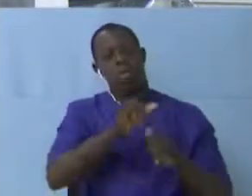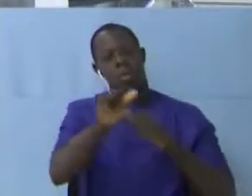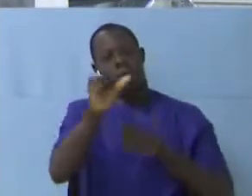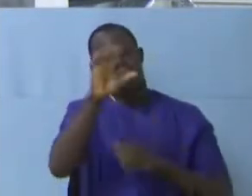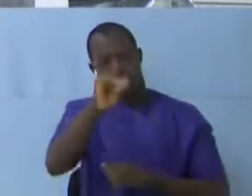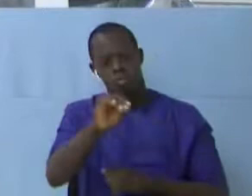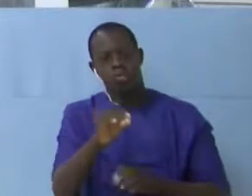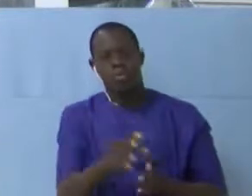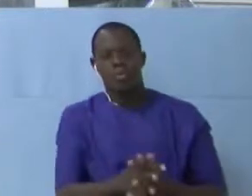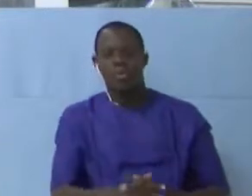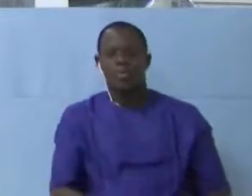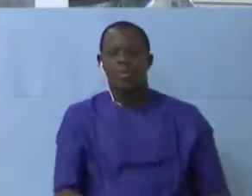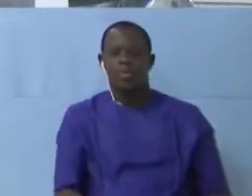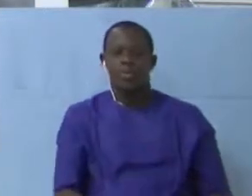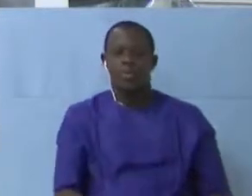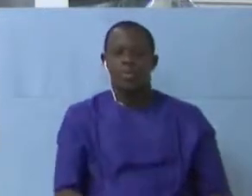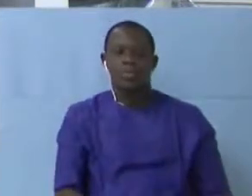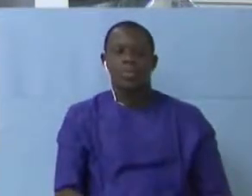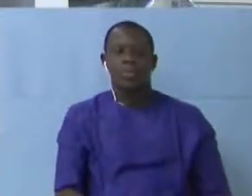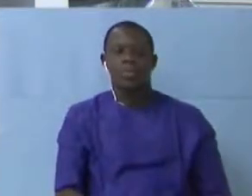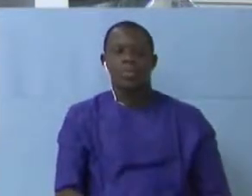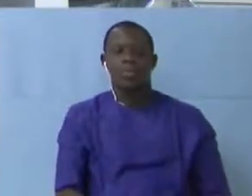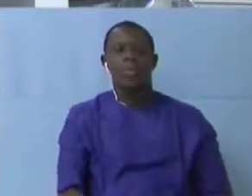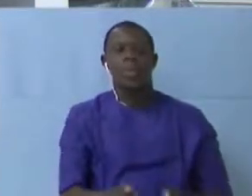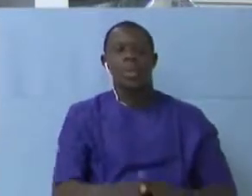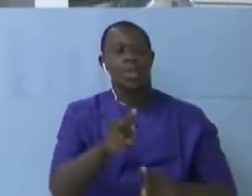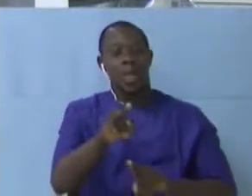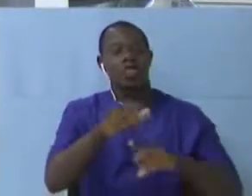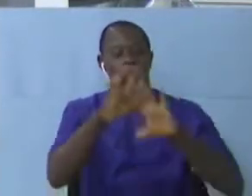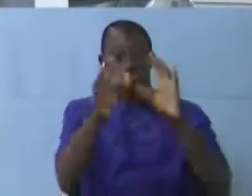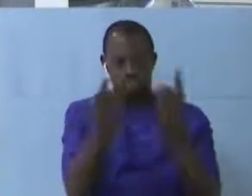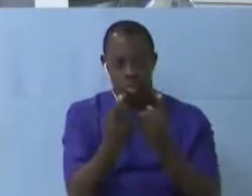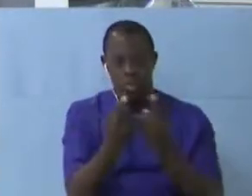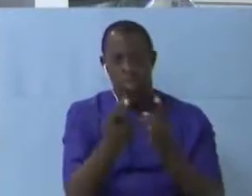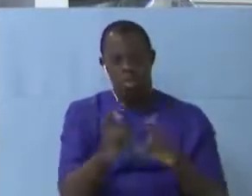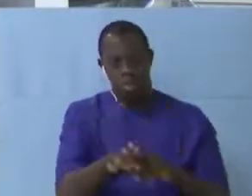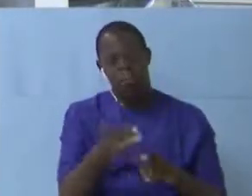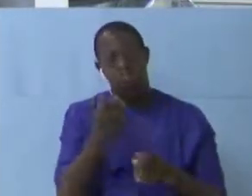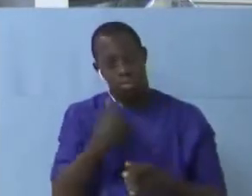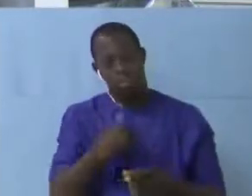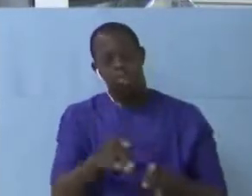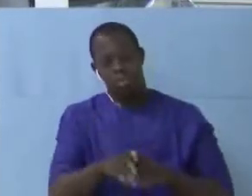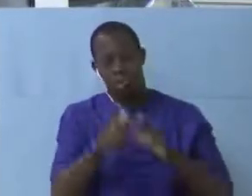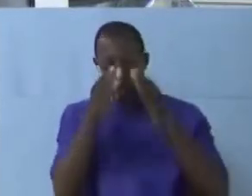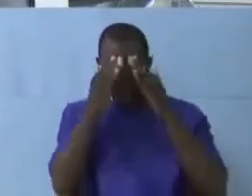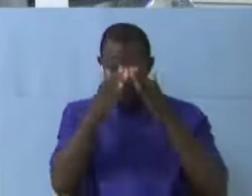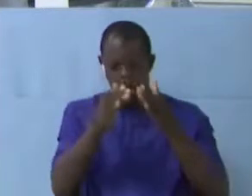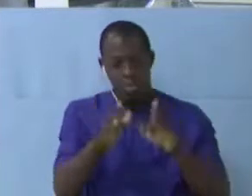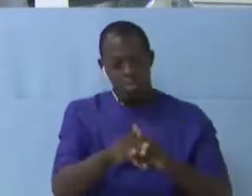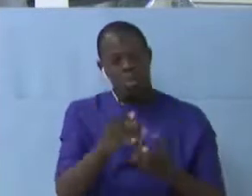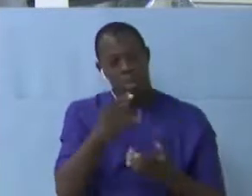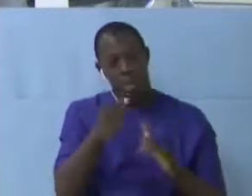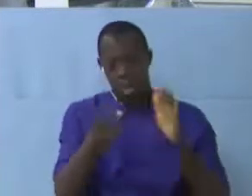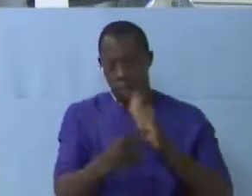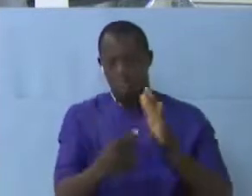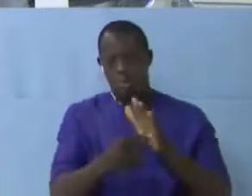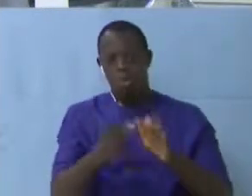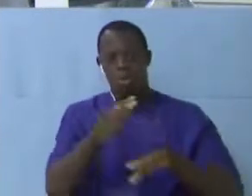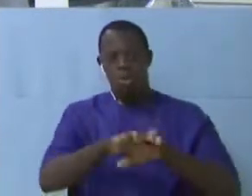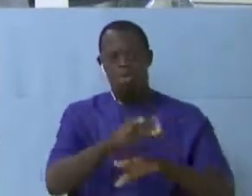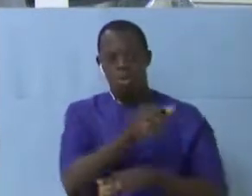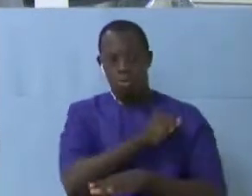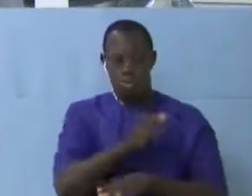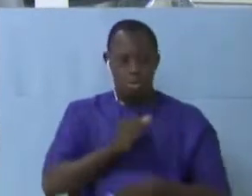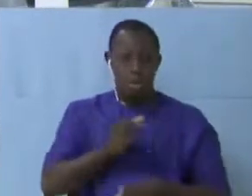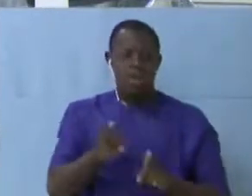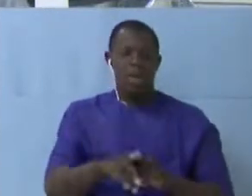mu ñu ñëpp ñu dal di dégluwante. You know, it's something that is of concern. nekk na loo xam ne mbir mu soxal nit ñi la. Finally,